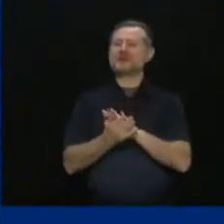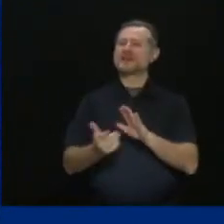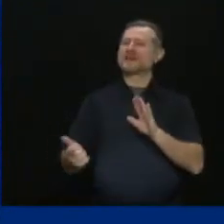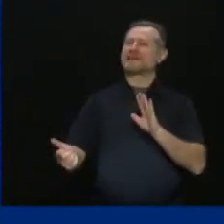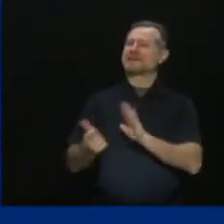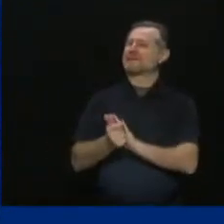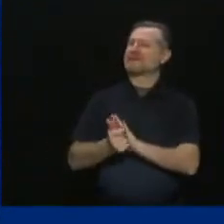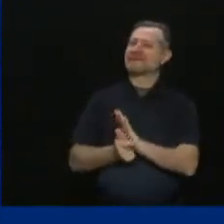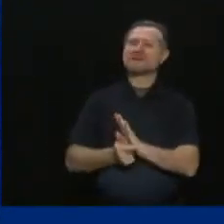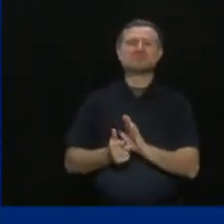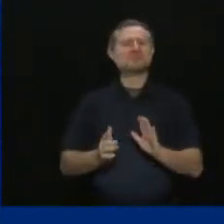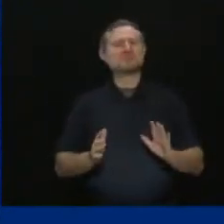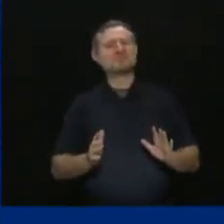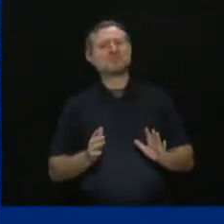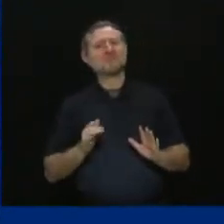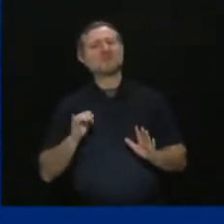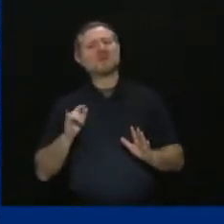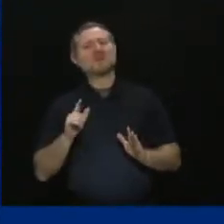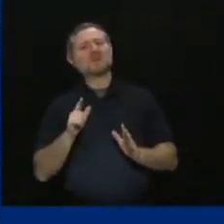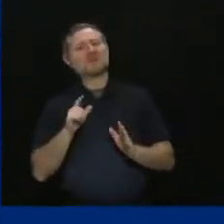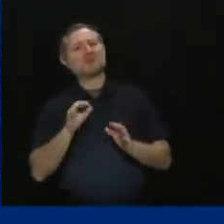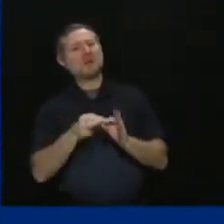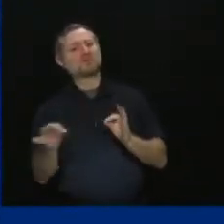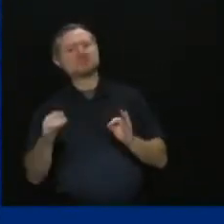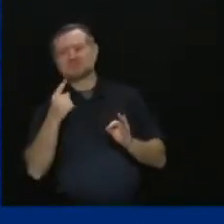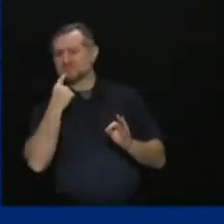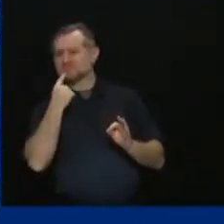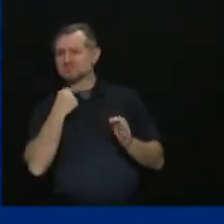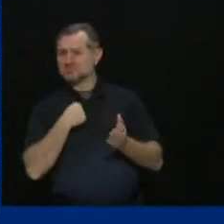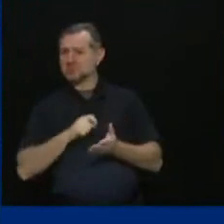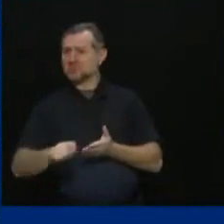with bill language that I wrote.